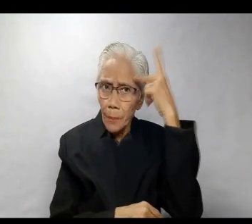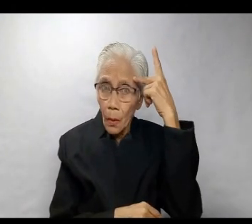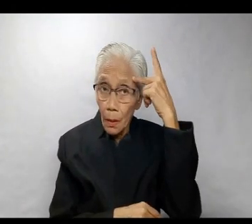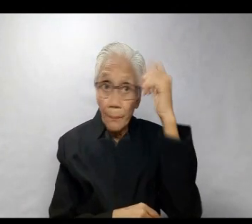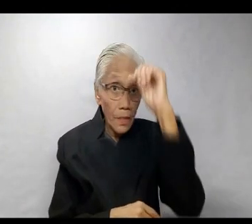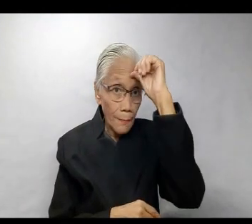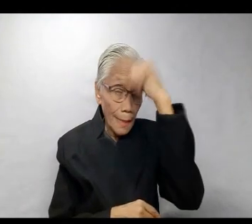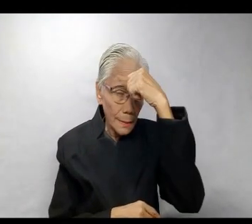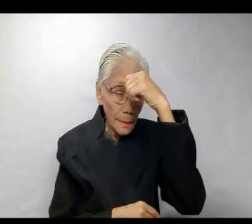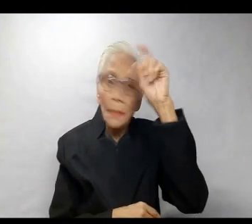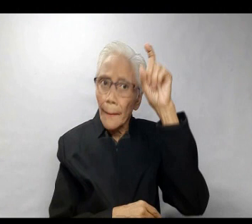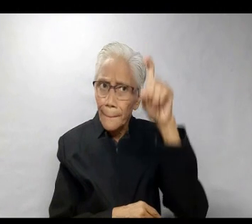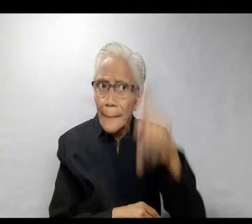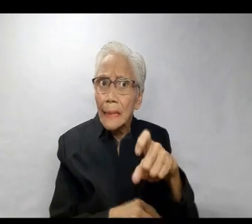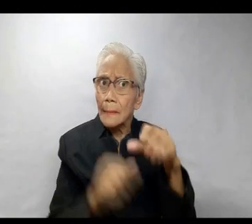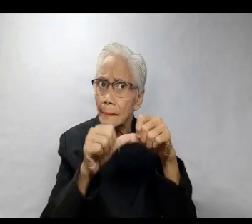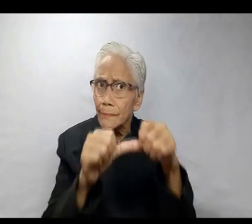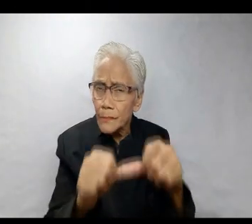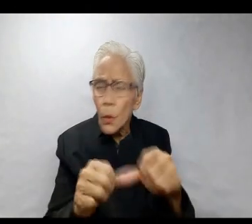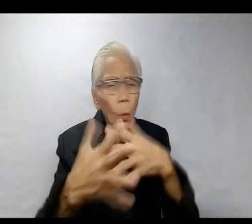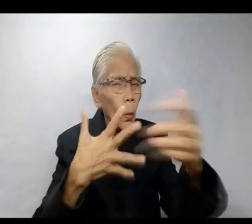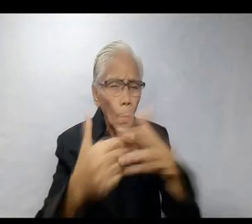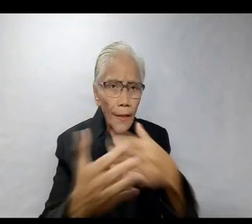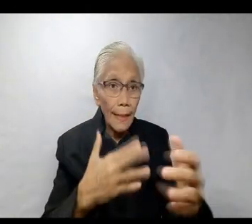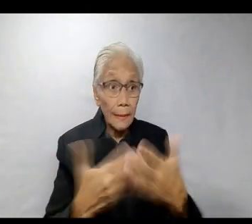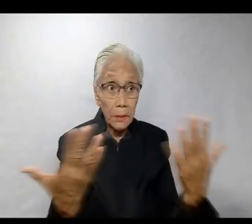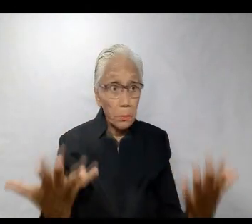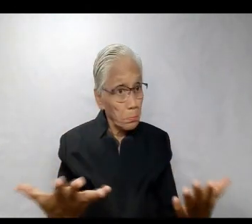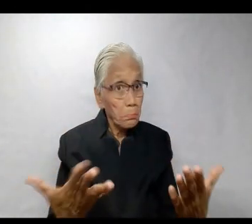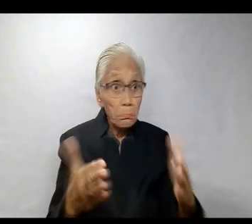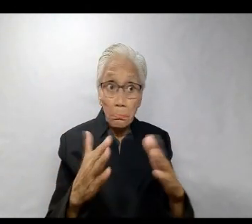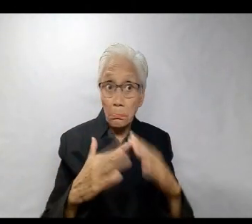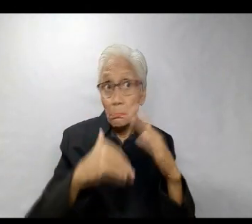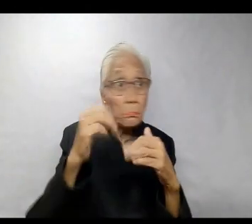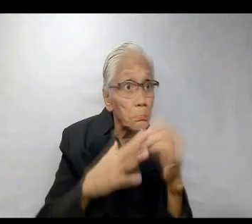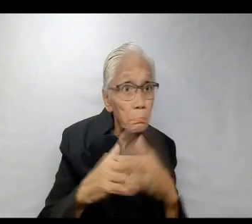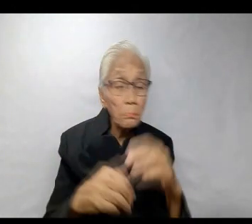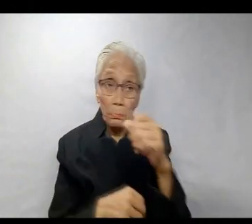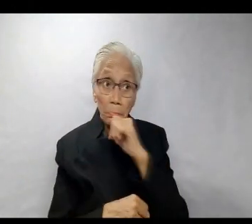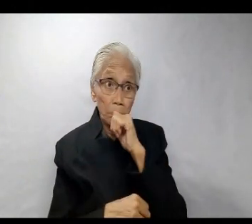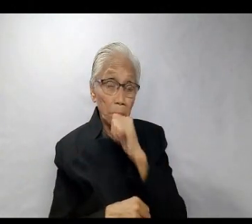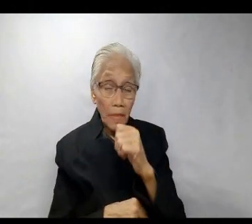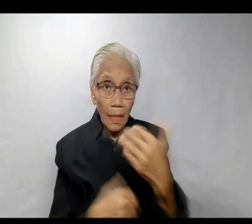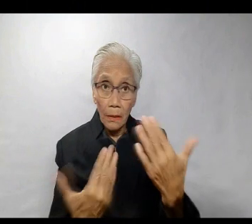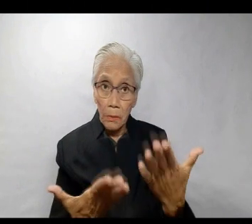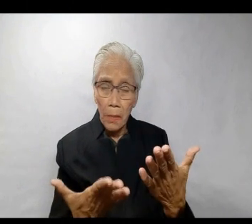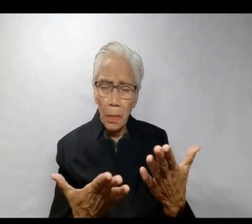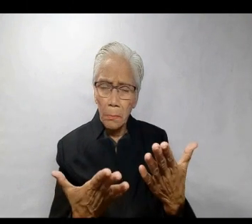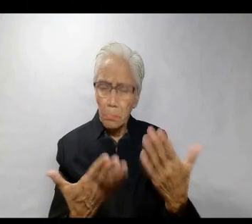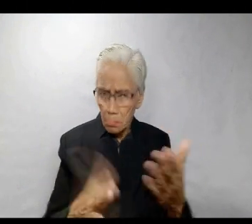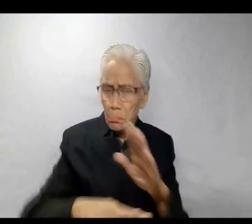reminds us, be persistent whether it is convenient or inconvenient,